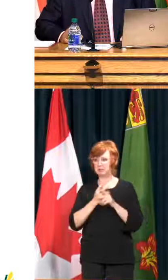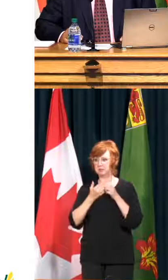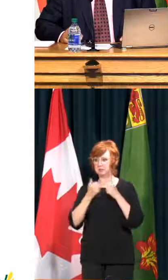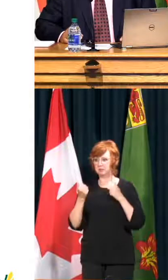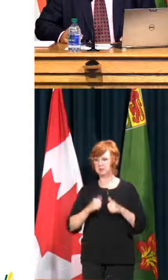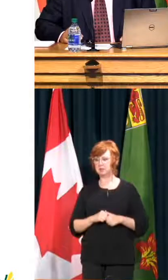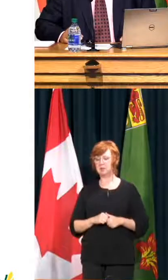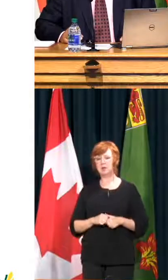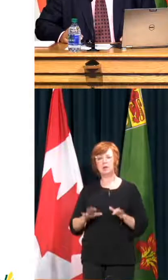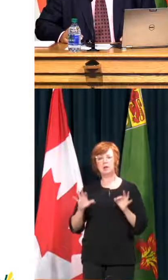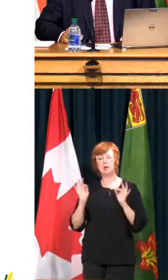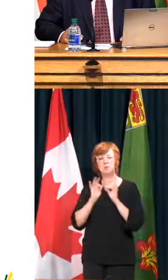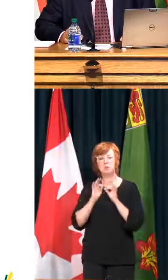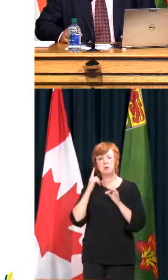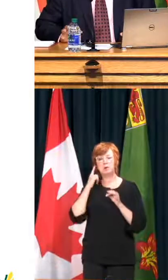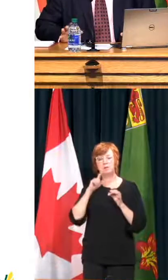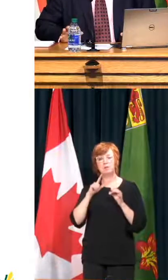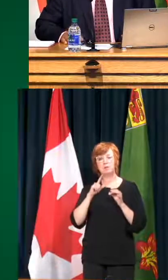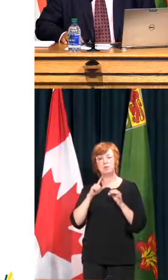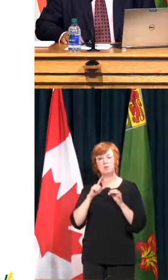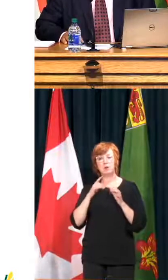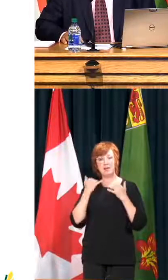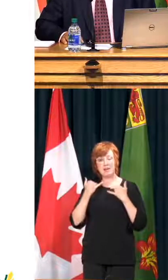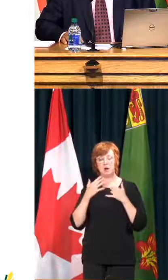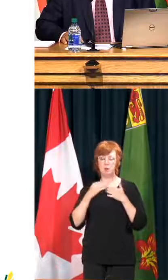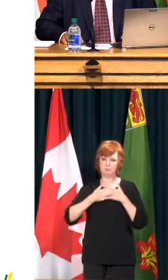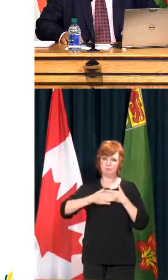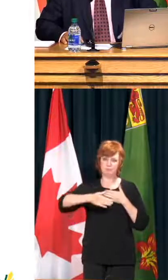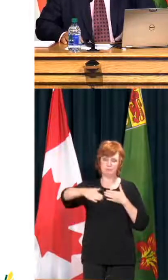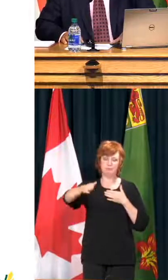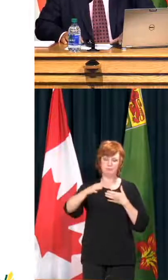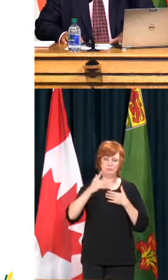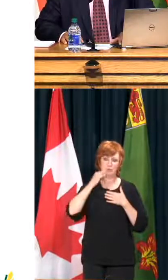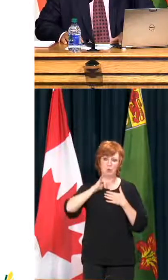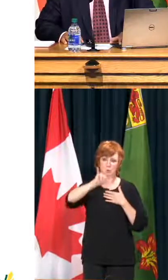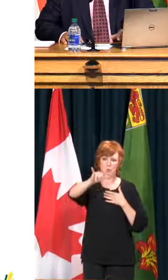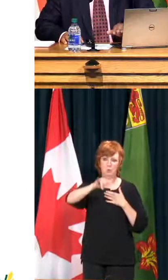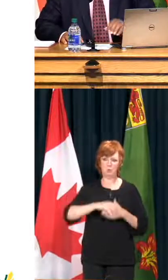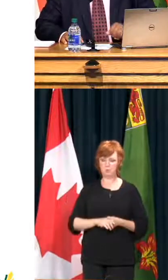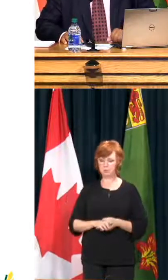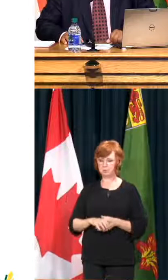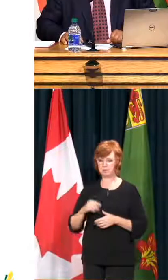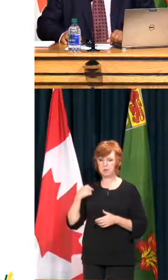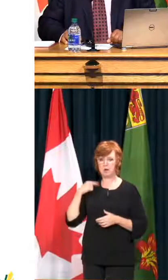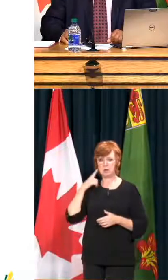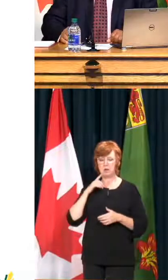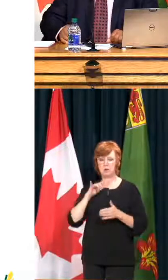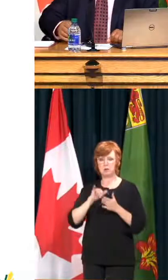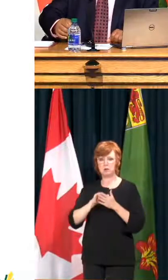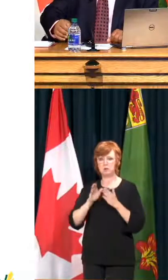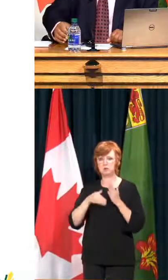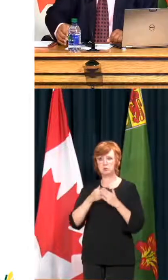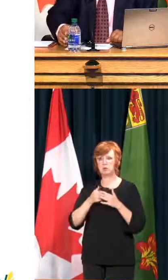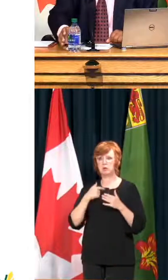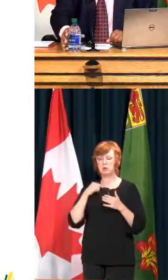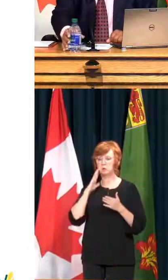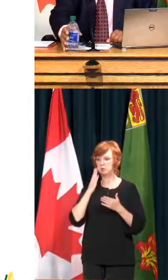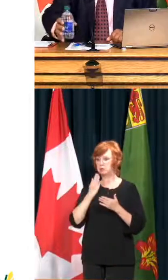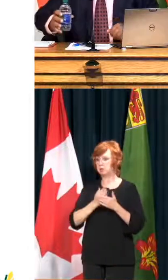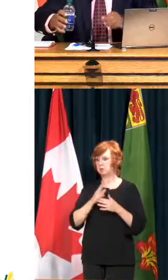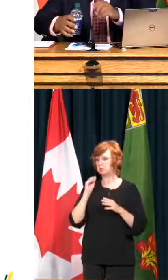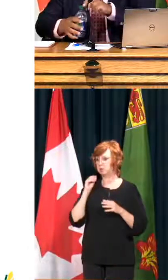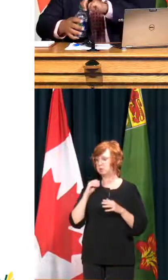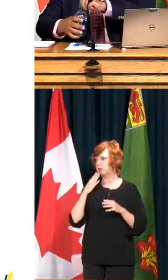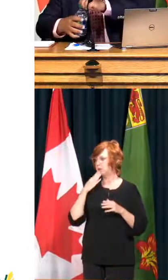next, quite a while now. So I think we just need to get used to that. So with that, I'll stop. Thank you very much. Perfect. Thank you, Dr.